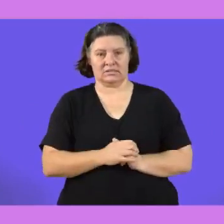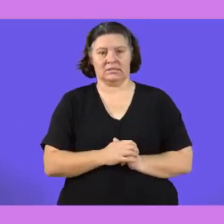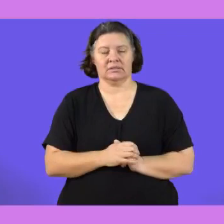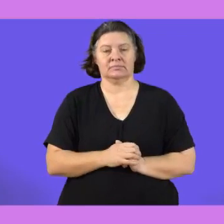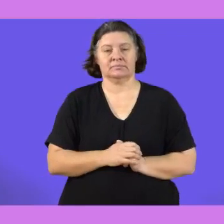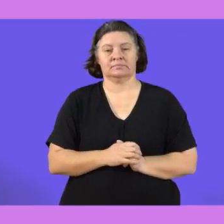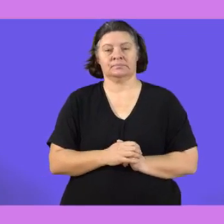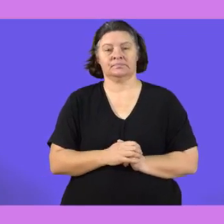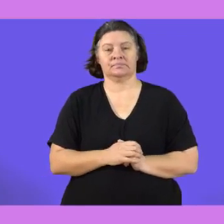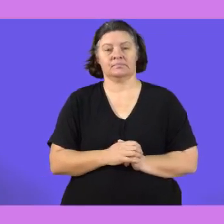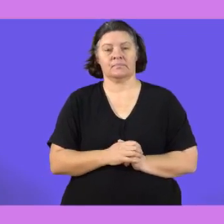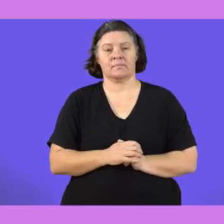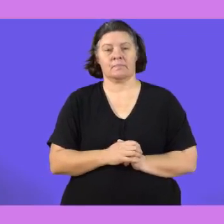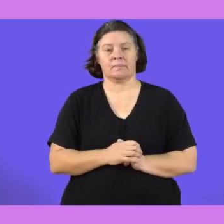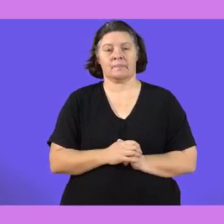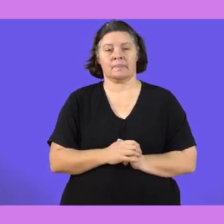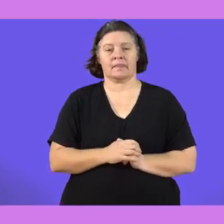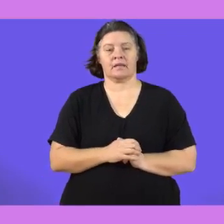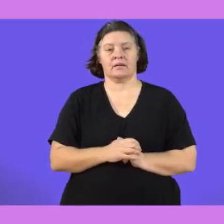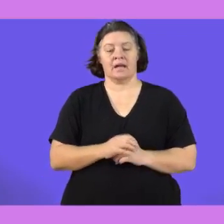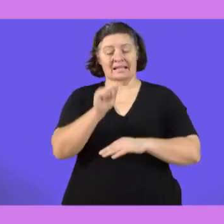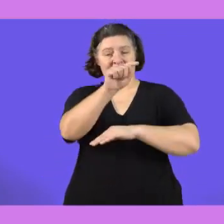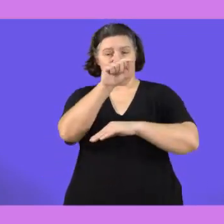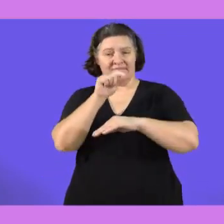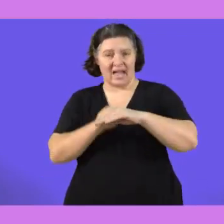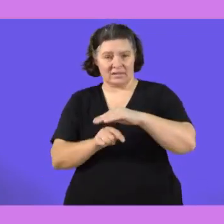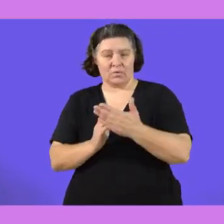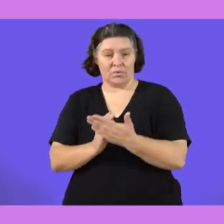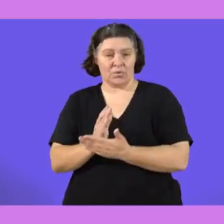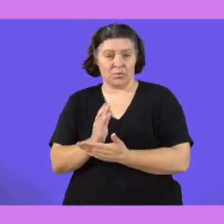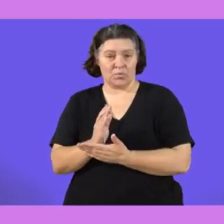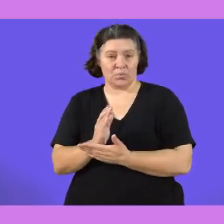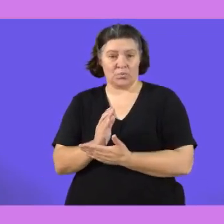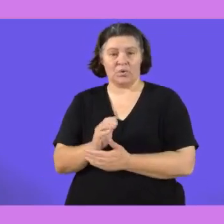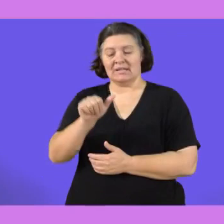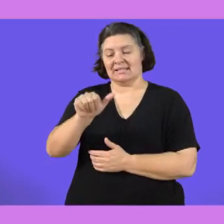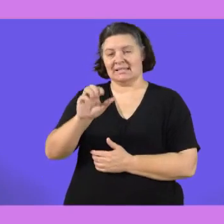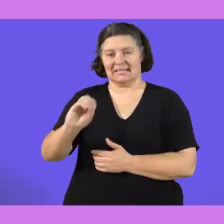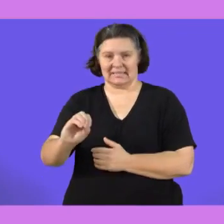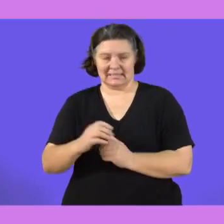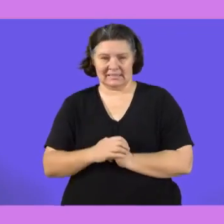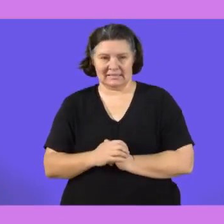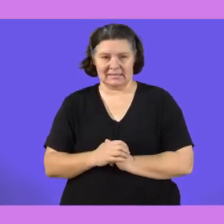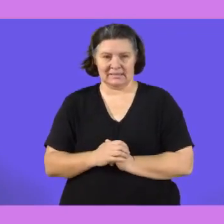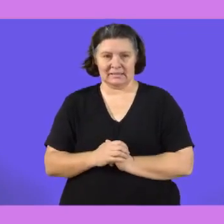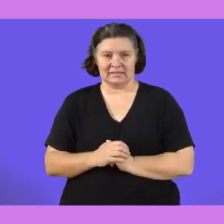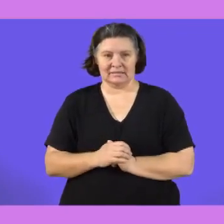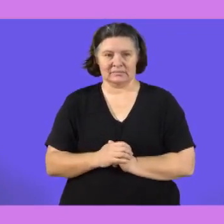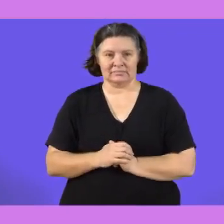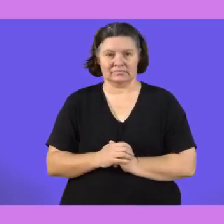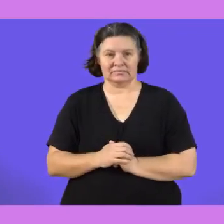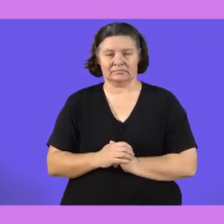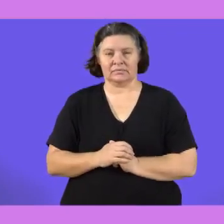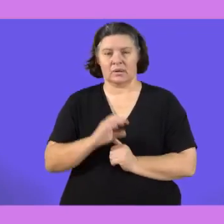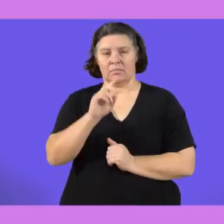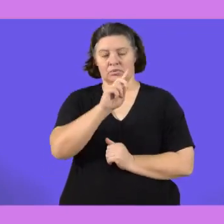I'm going to do this here. Minutes. And I'll divide that by 60. All right? So if I type